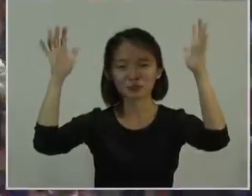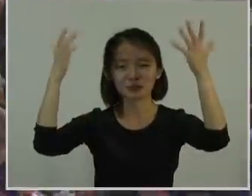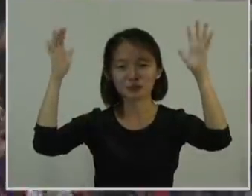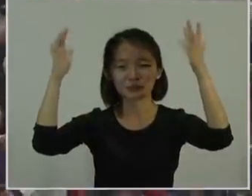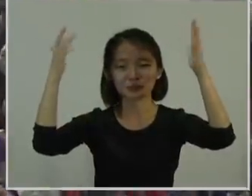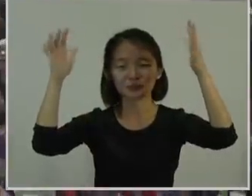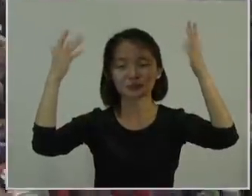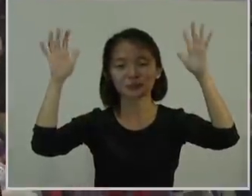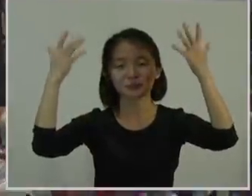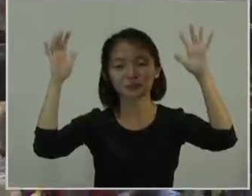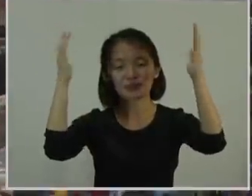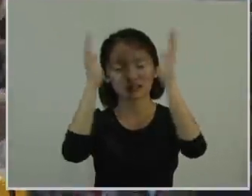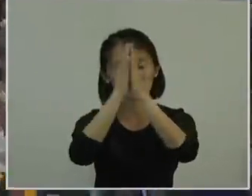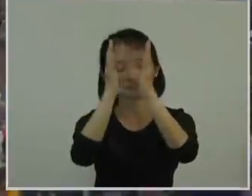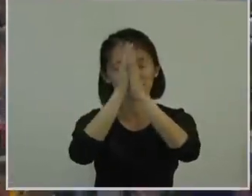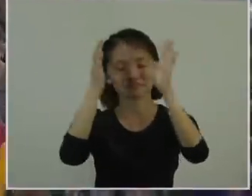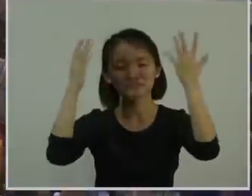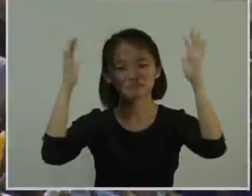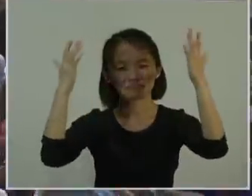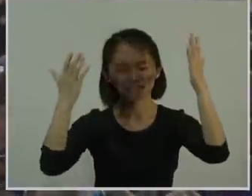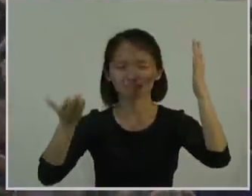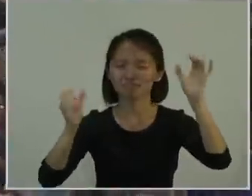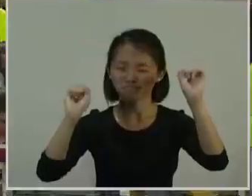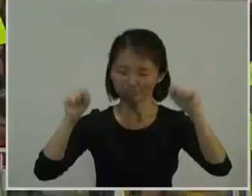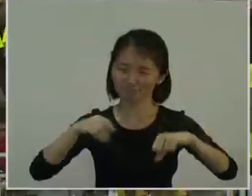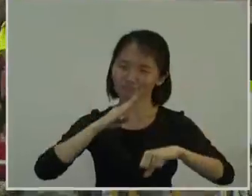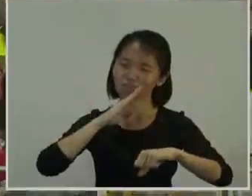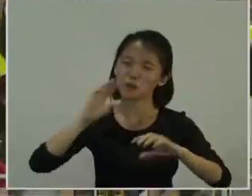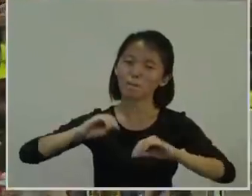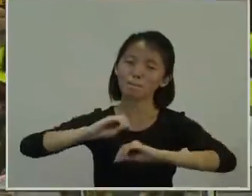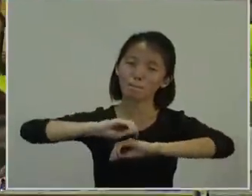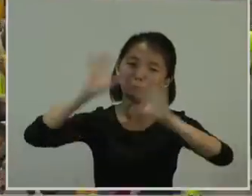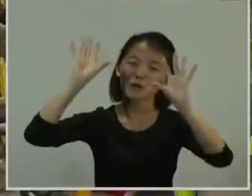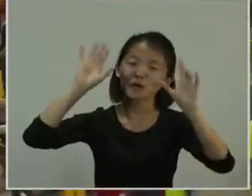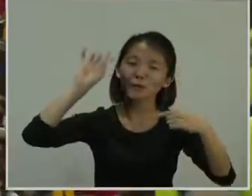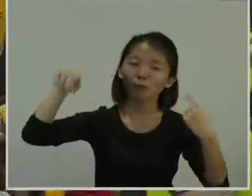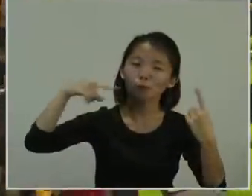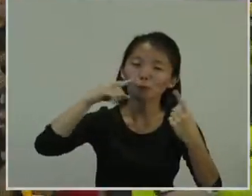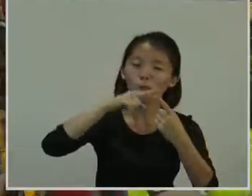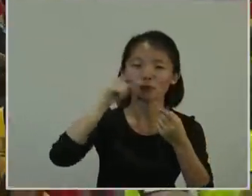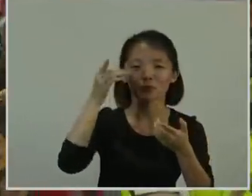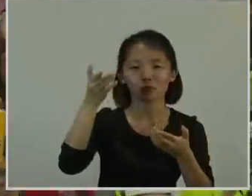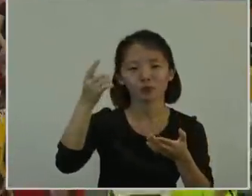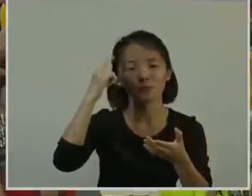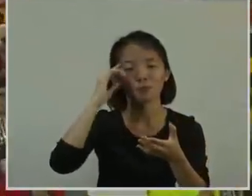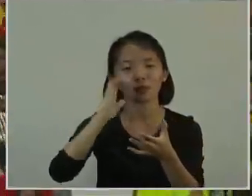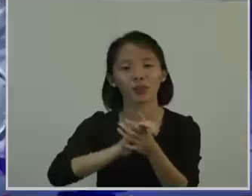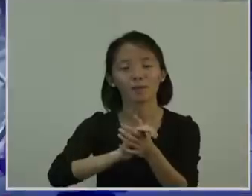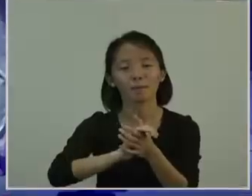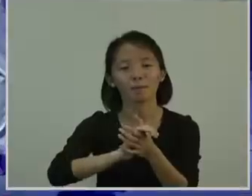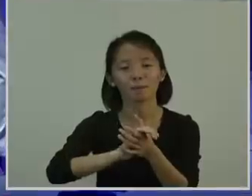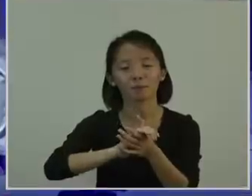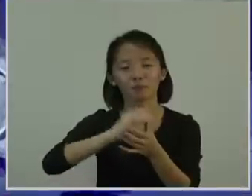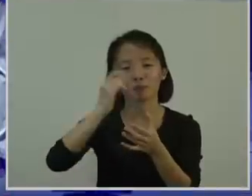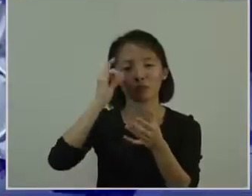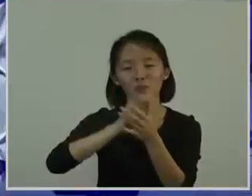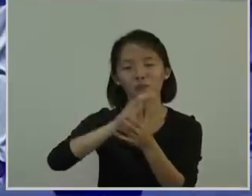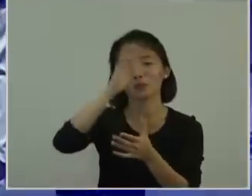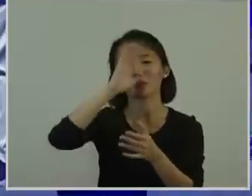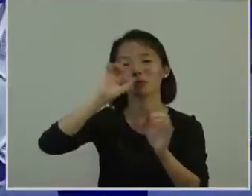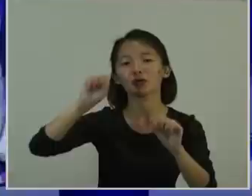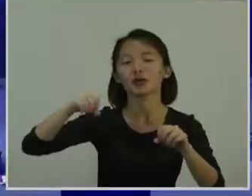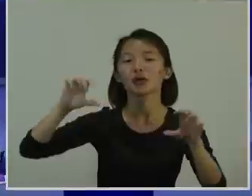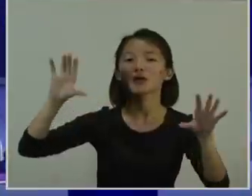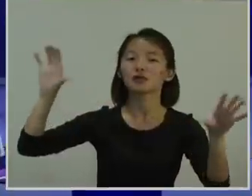yeah. That can really be a miracle when we believe that wow. God can do a work in